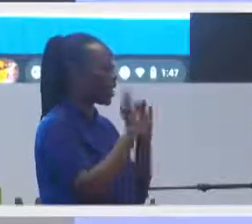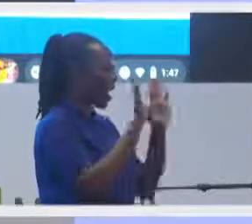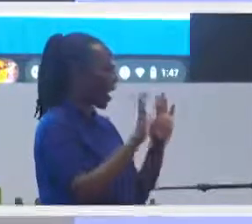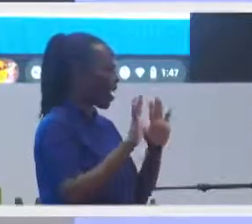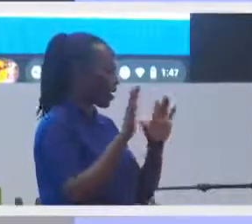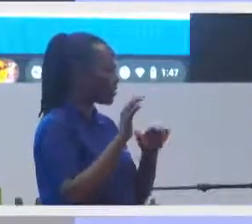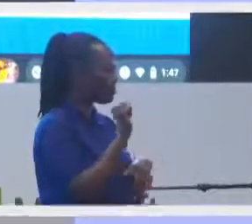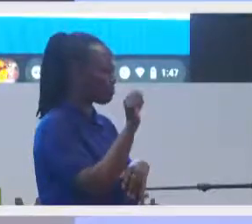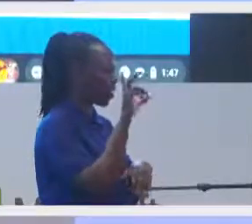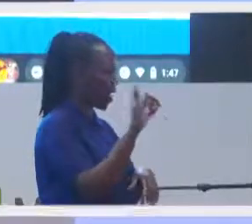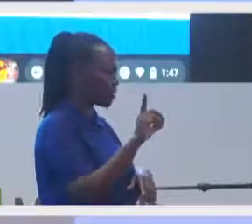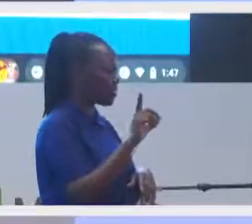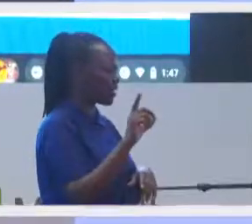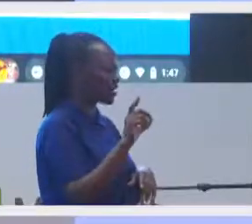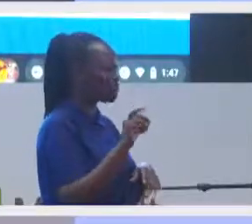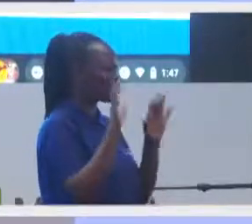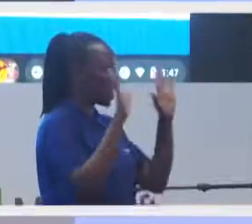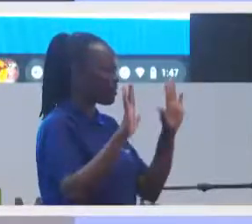ads to the end,